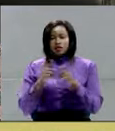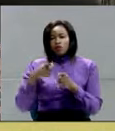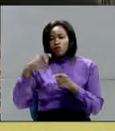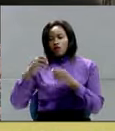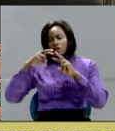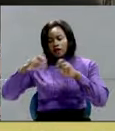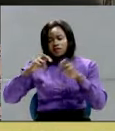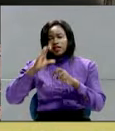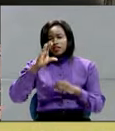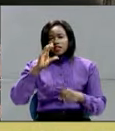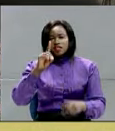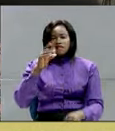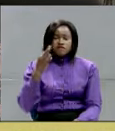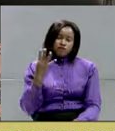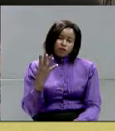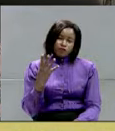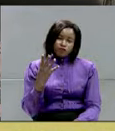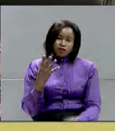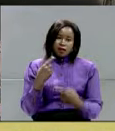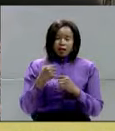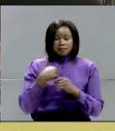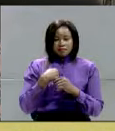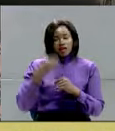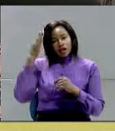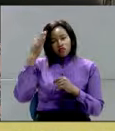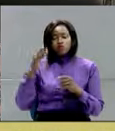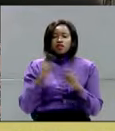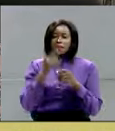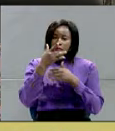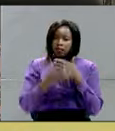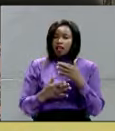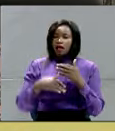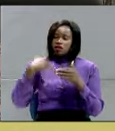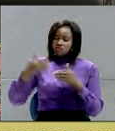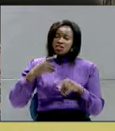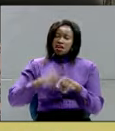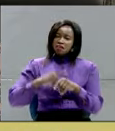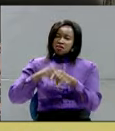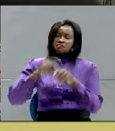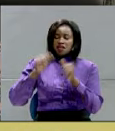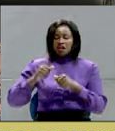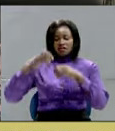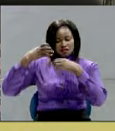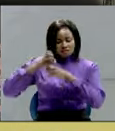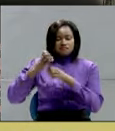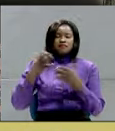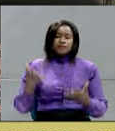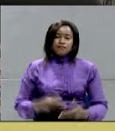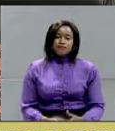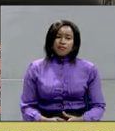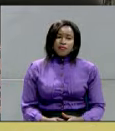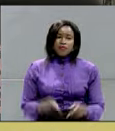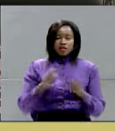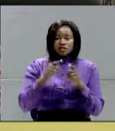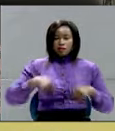time, CD4 we had not known. Mm. But me, I knew that he would check our blood regularly. So we managed to